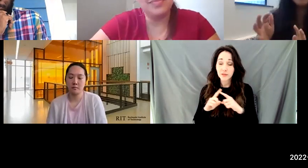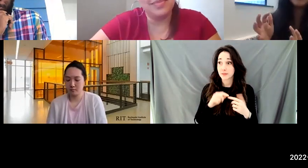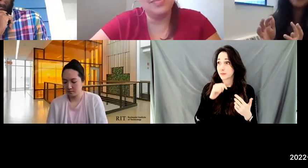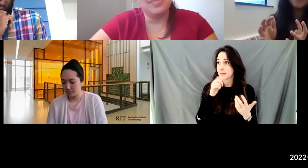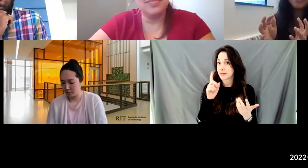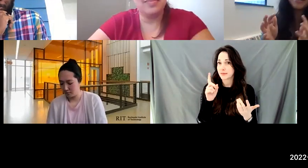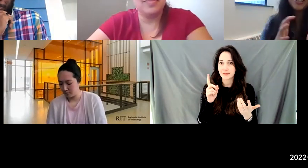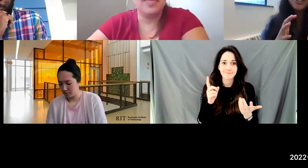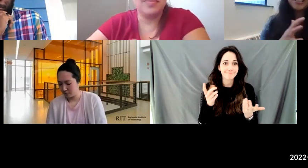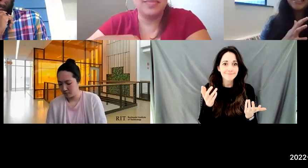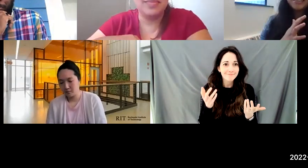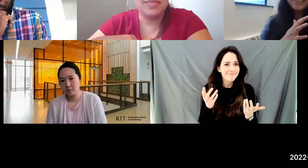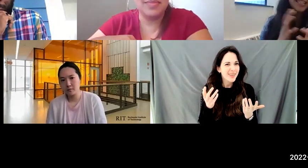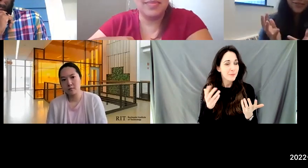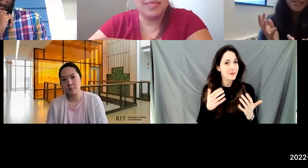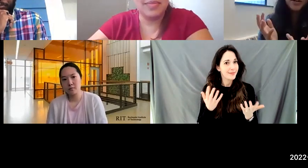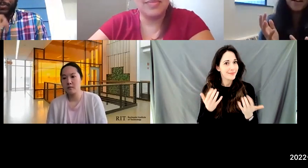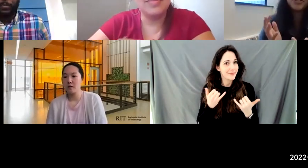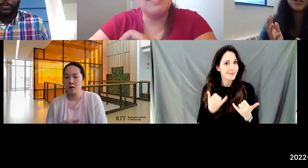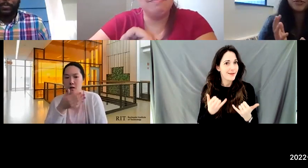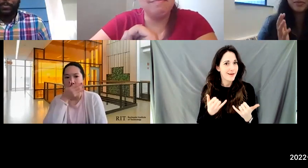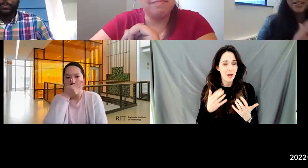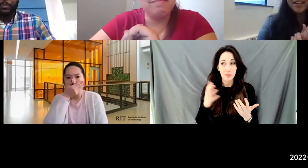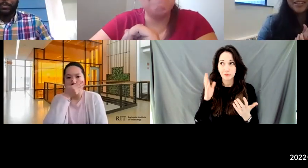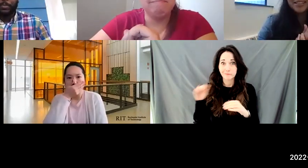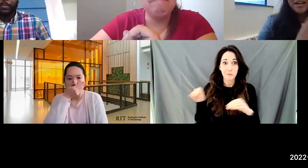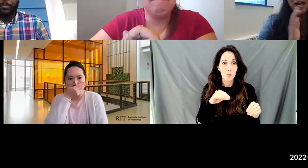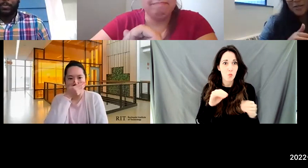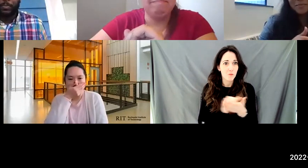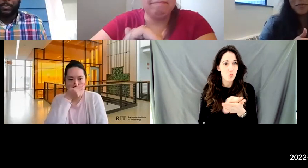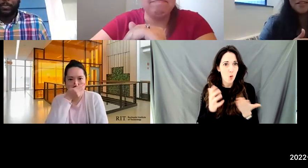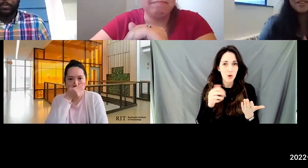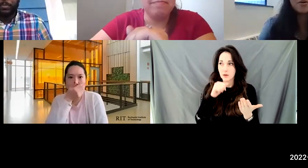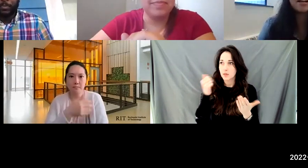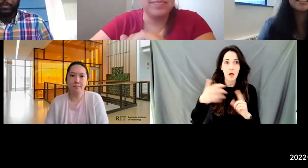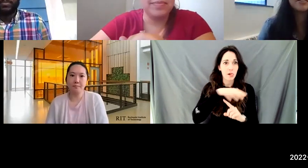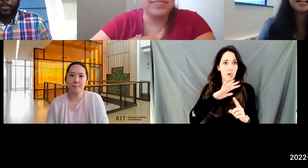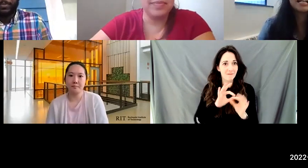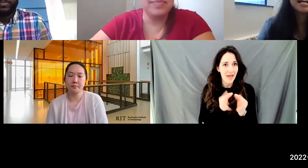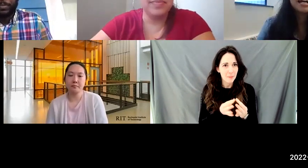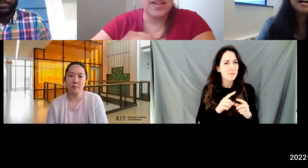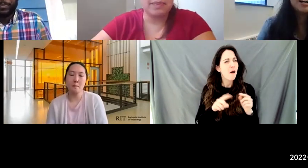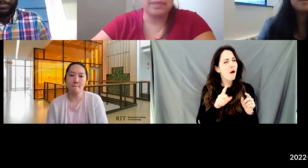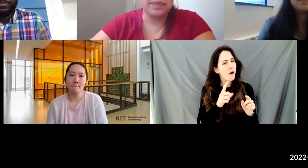her family, but like just the difference I'll have to go through because I wasn't born in the US,